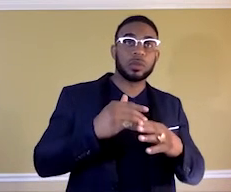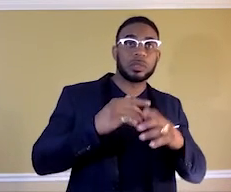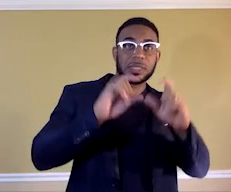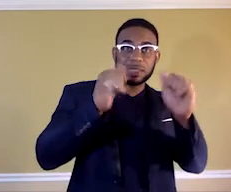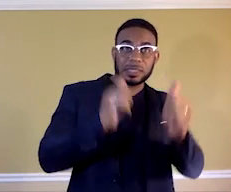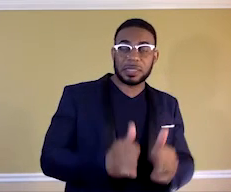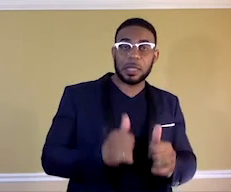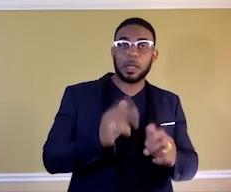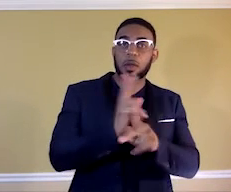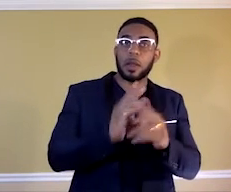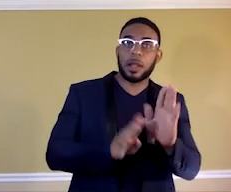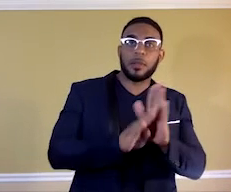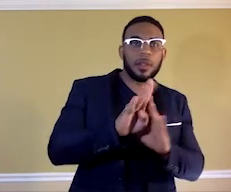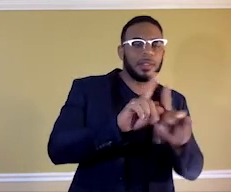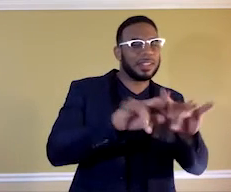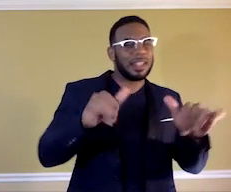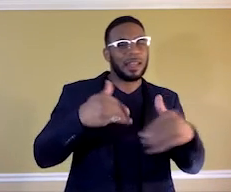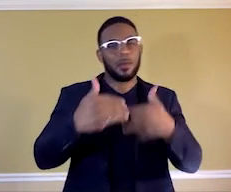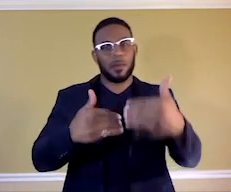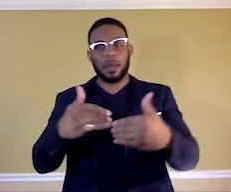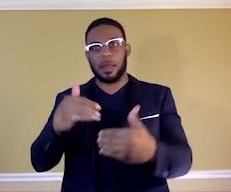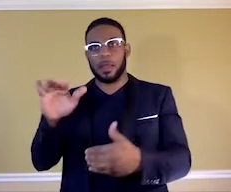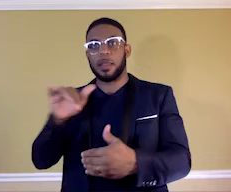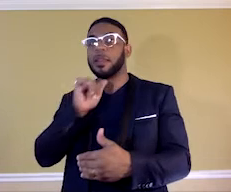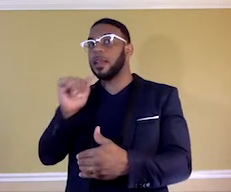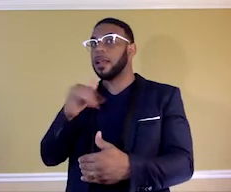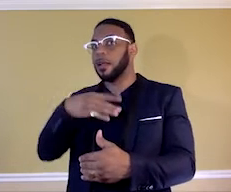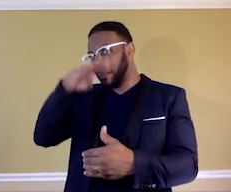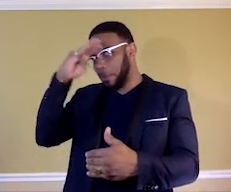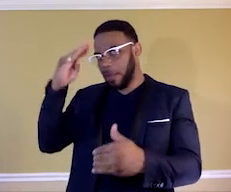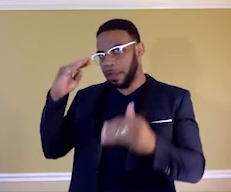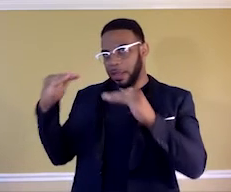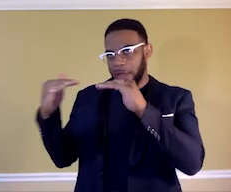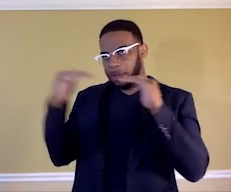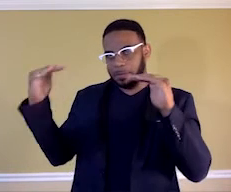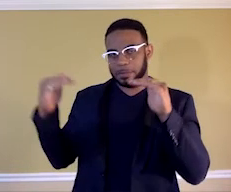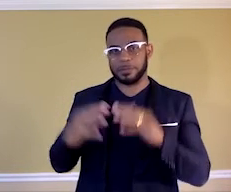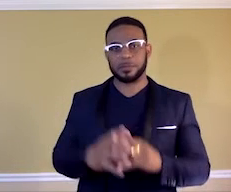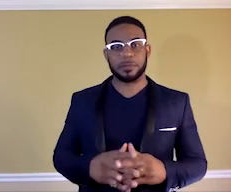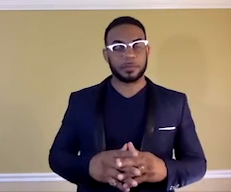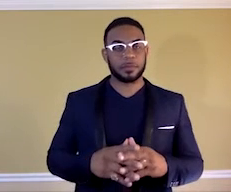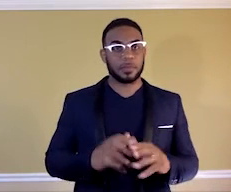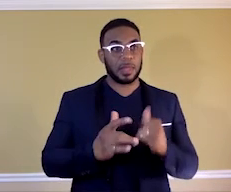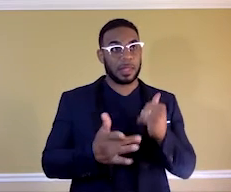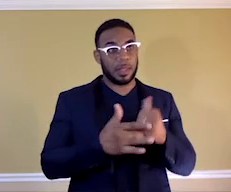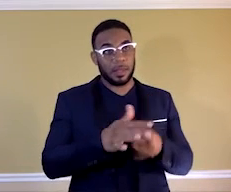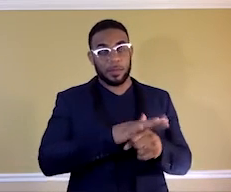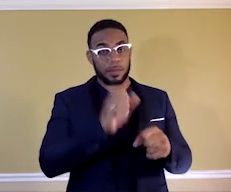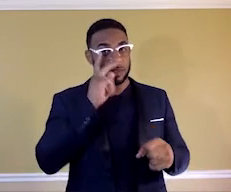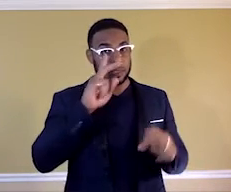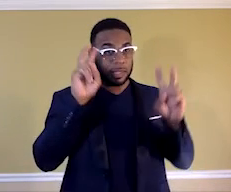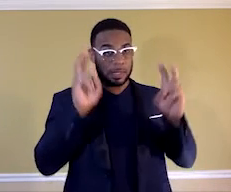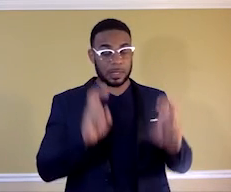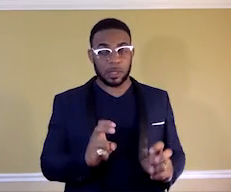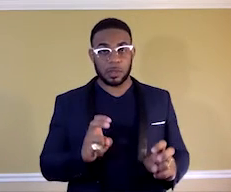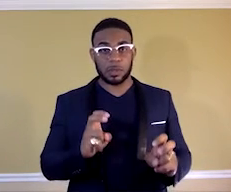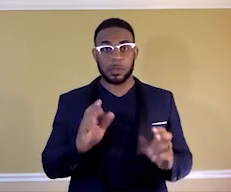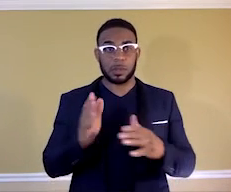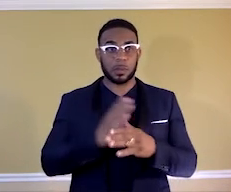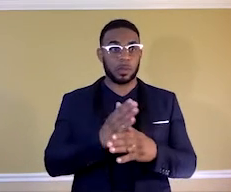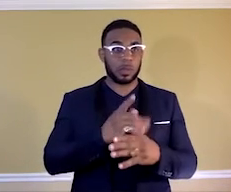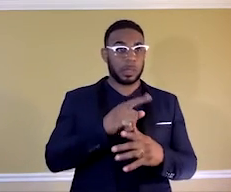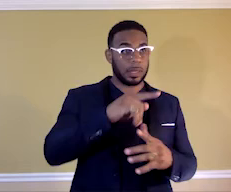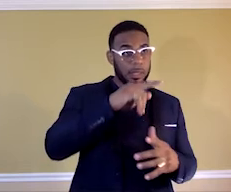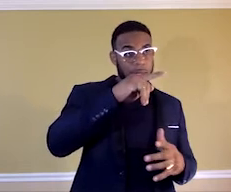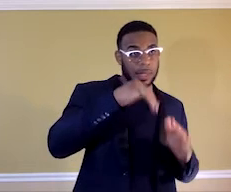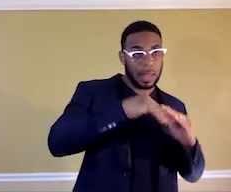shape product development at the same rates as their non-Black counterparts. In the tech field, you'll see this issue between the